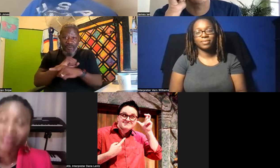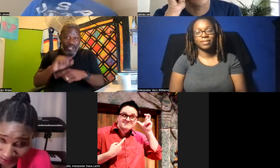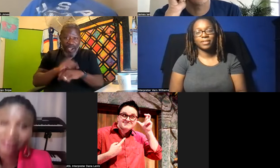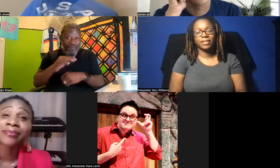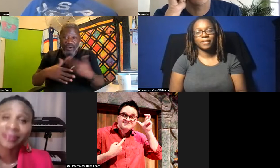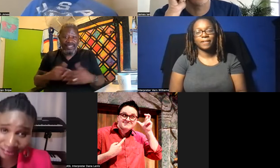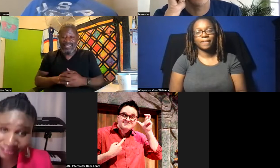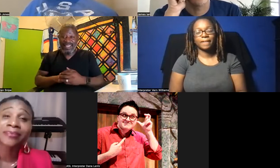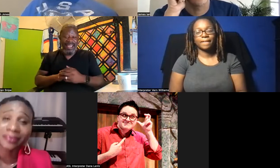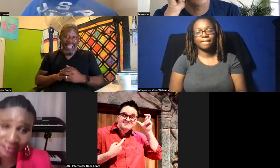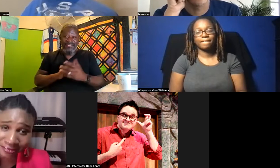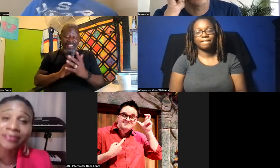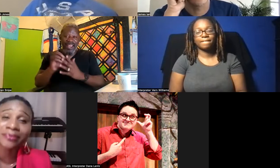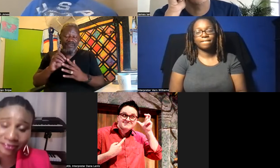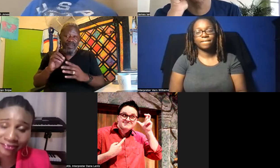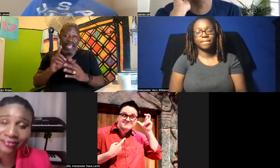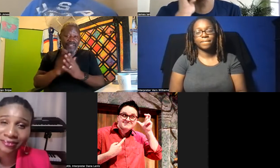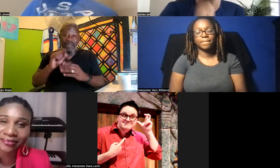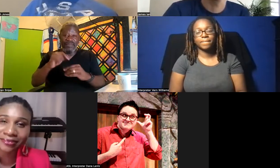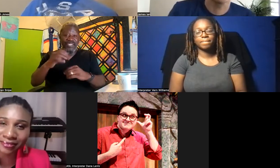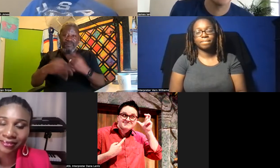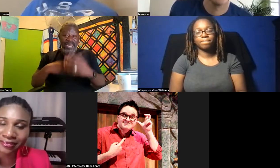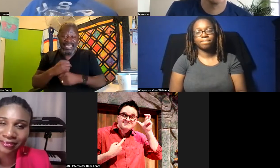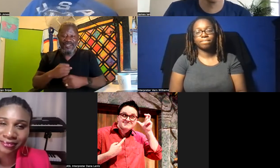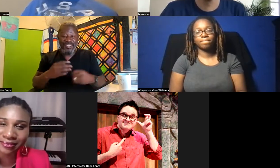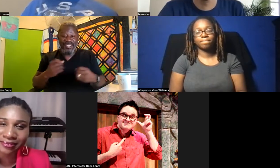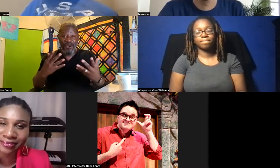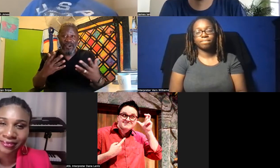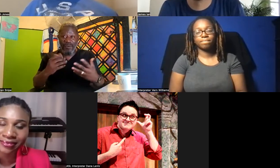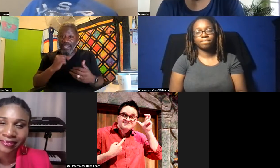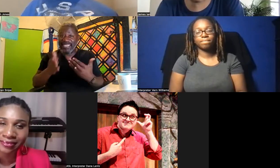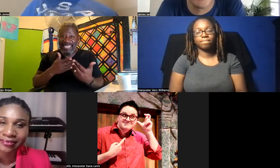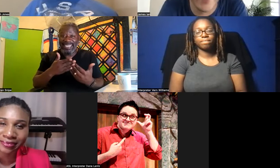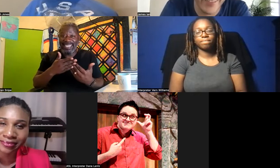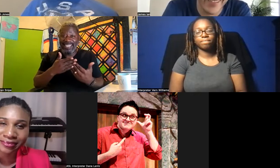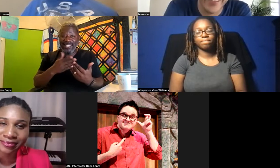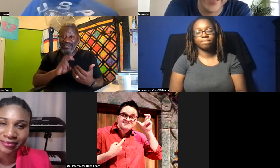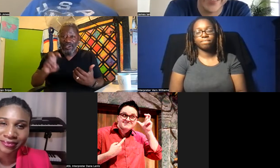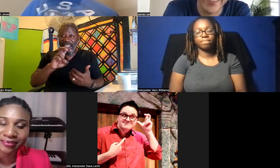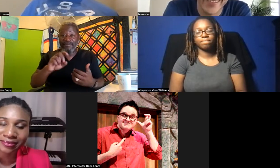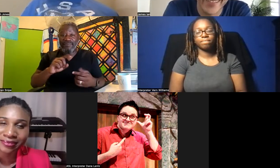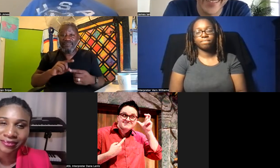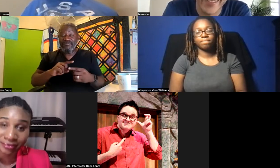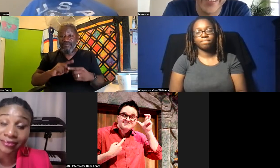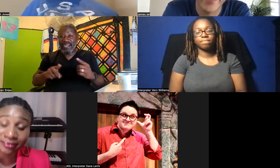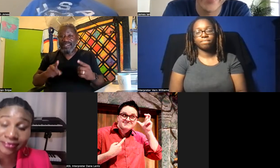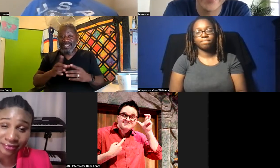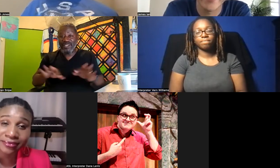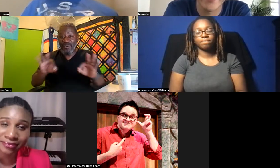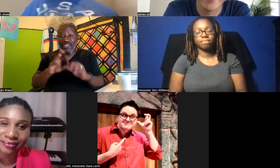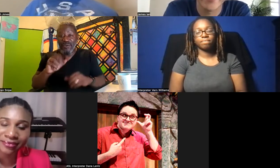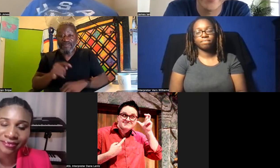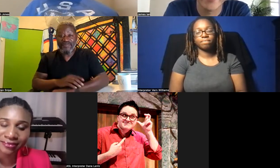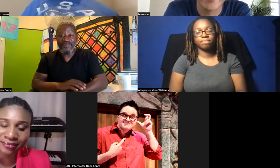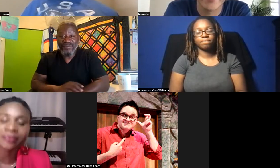resources. I've worked hard for this. I developed this for many years. And so it wasn't an easy journey, but it